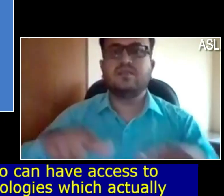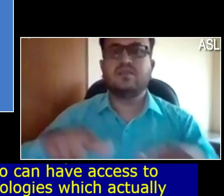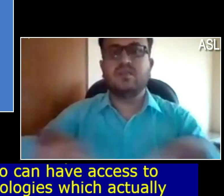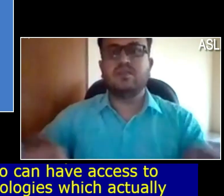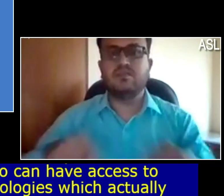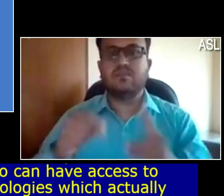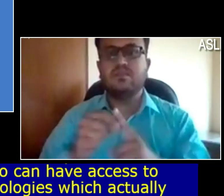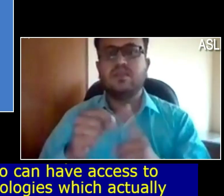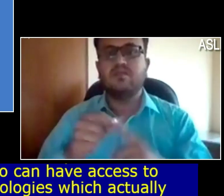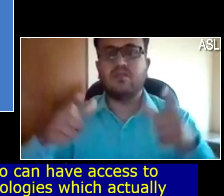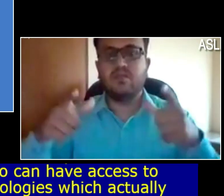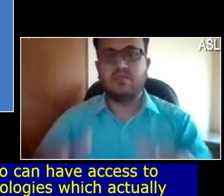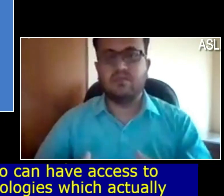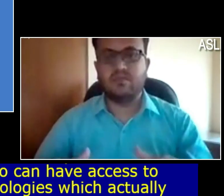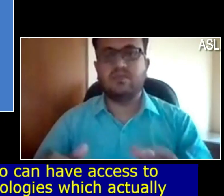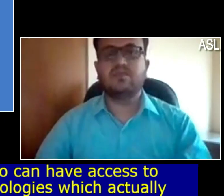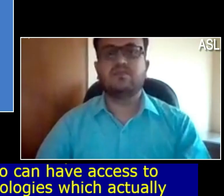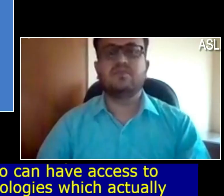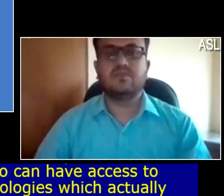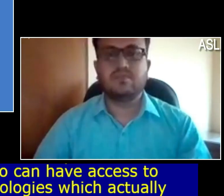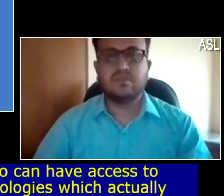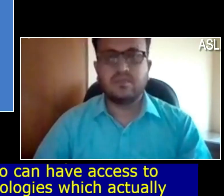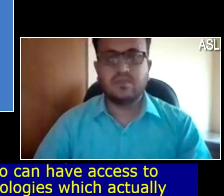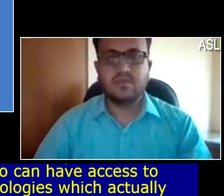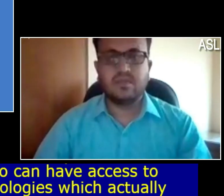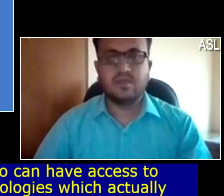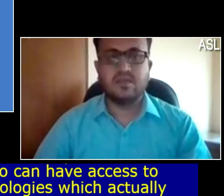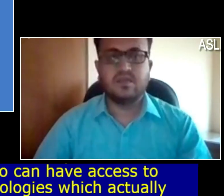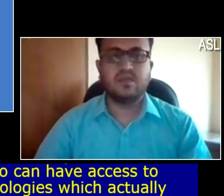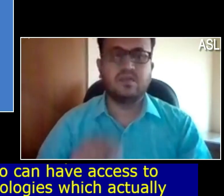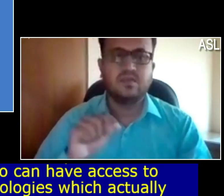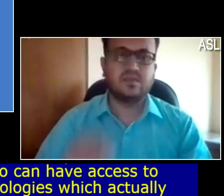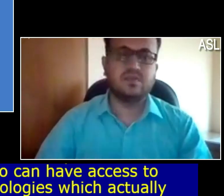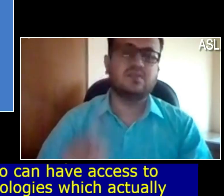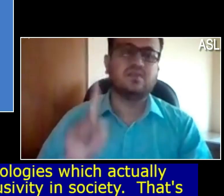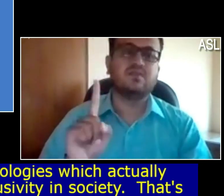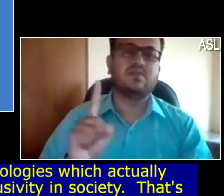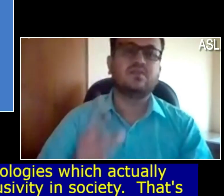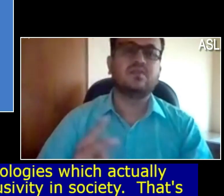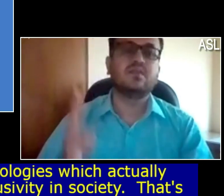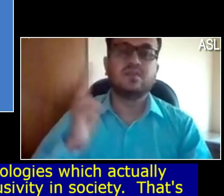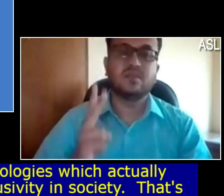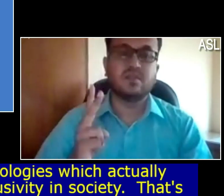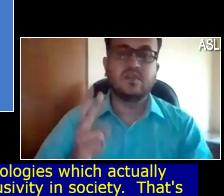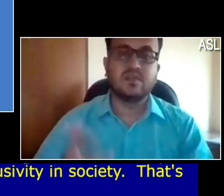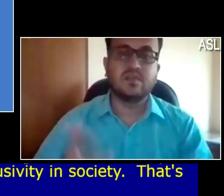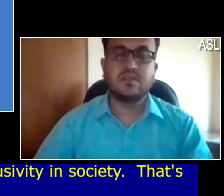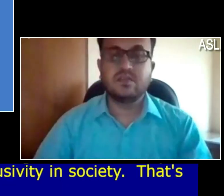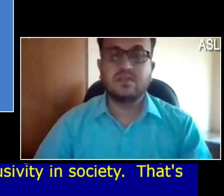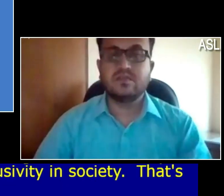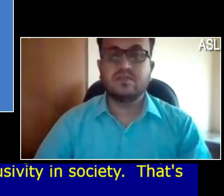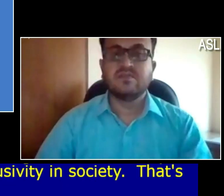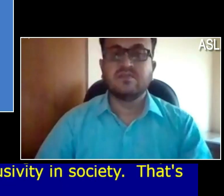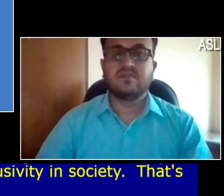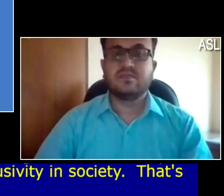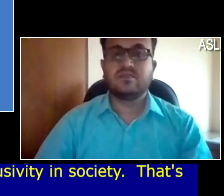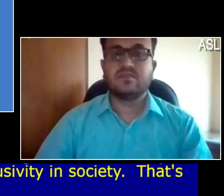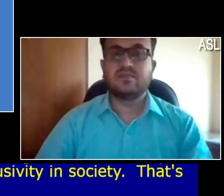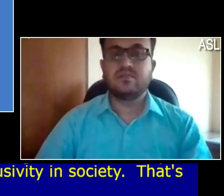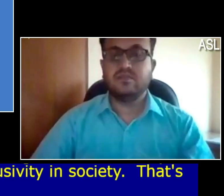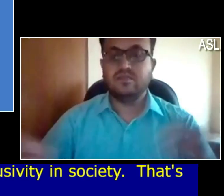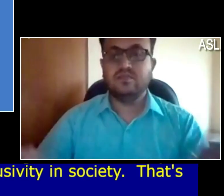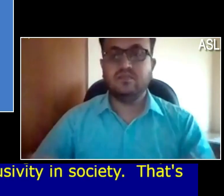in a society. So that's one factor which I observe. The second one is that the infrastructure and the content, which